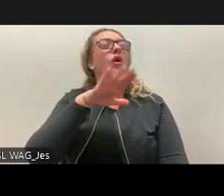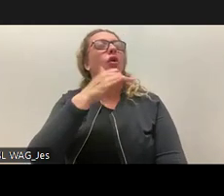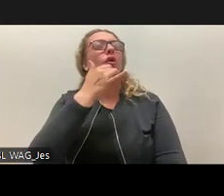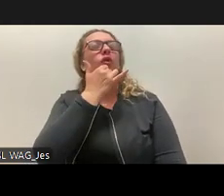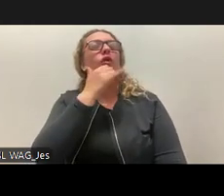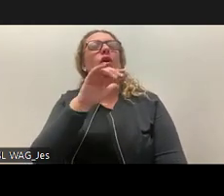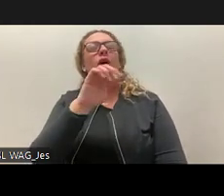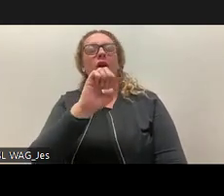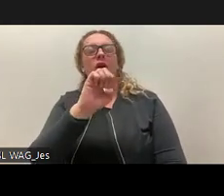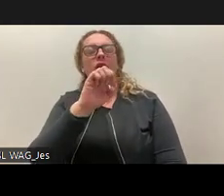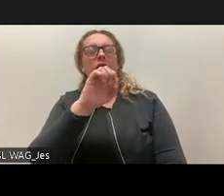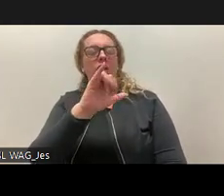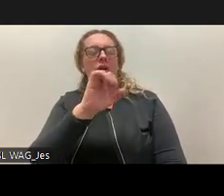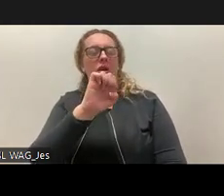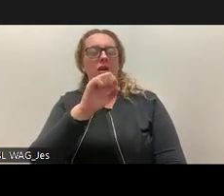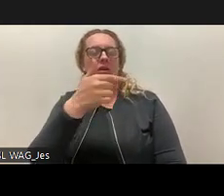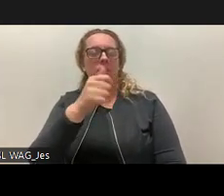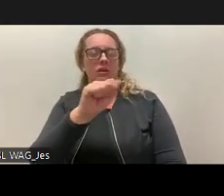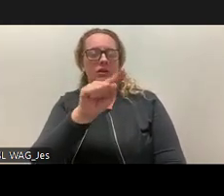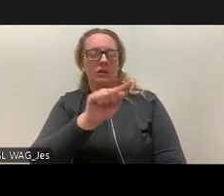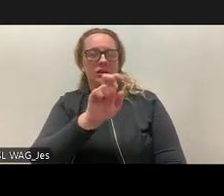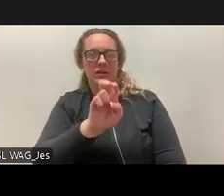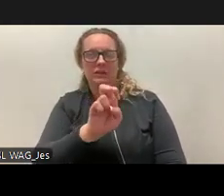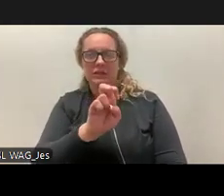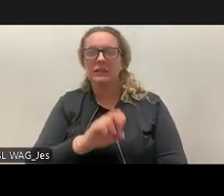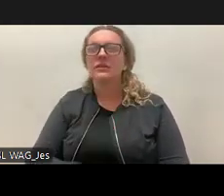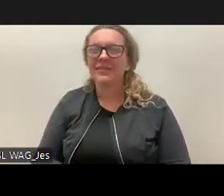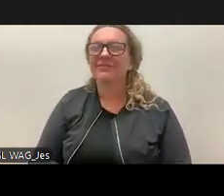gaze. So Gaze. Gaze. Eye gaze. I'm so sorry. Eye